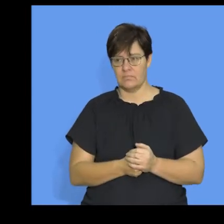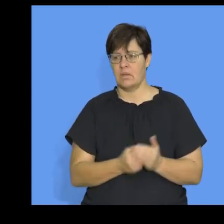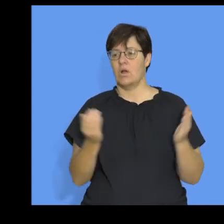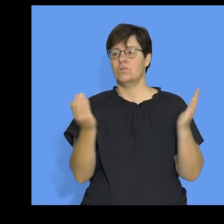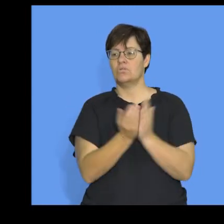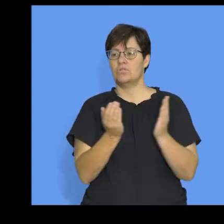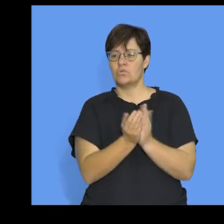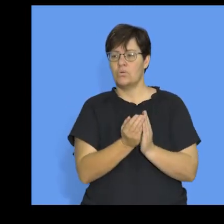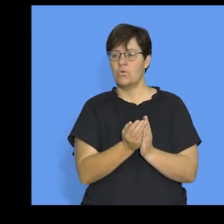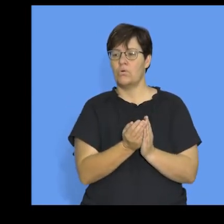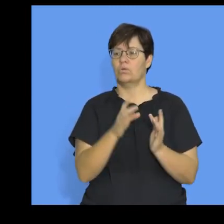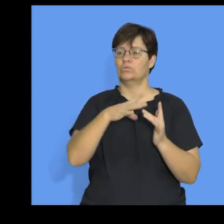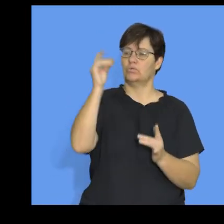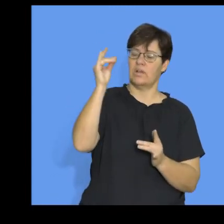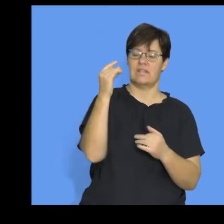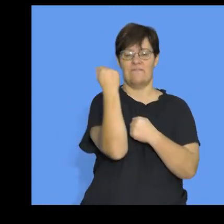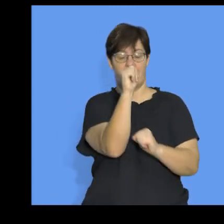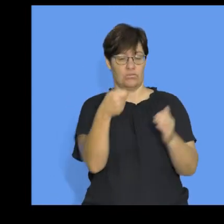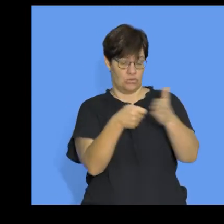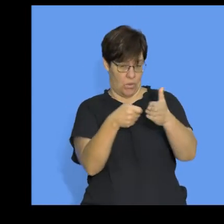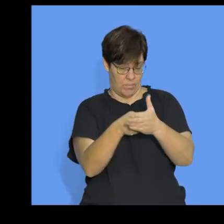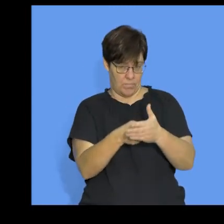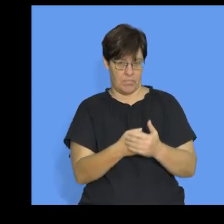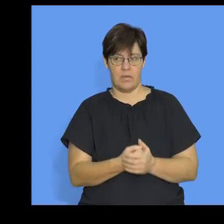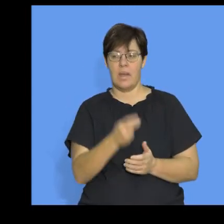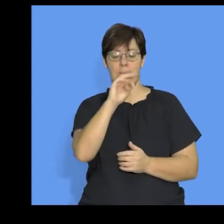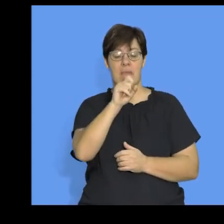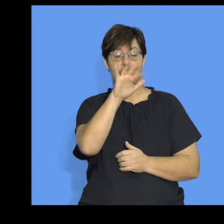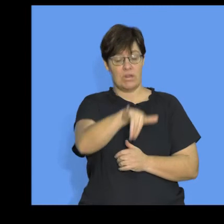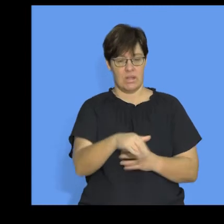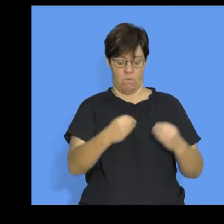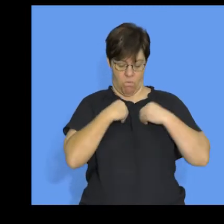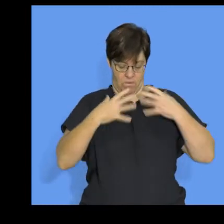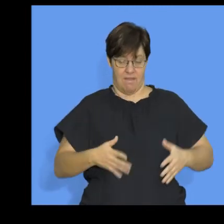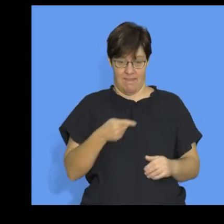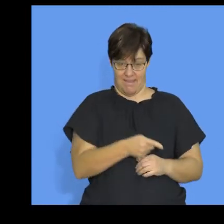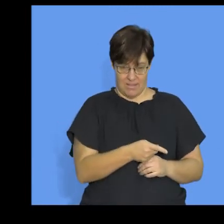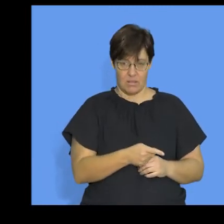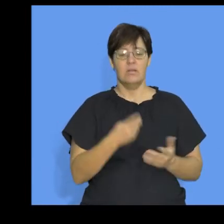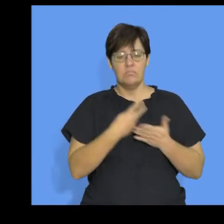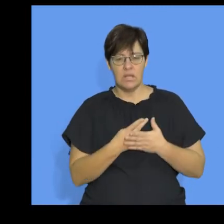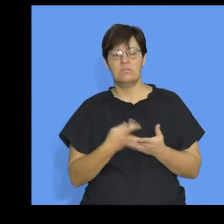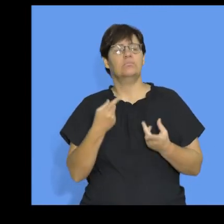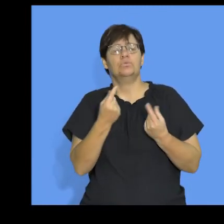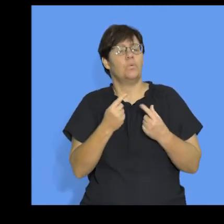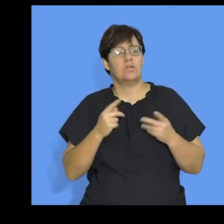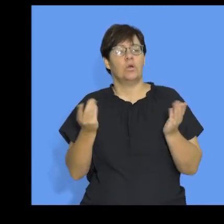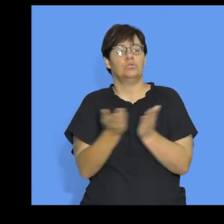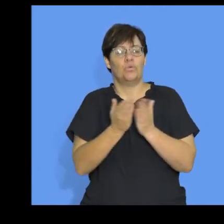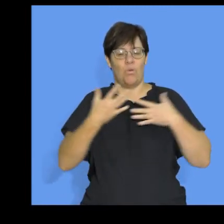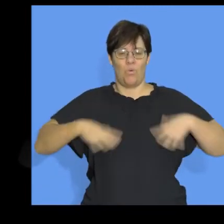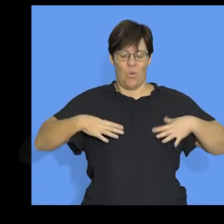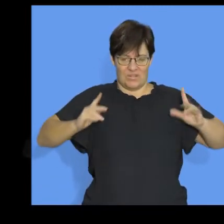School's Choice Factory Shop has Mary as the owner of this business, which produces and sells school uniforms.